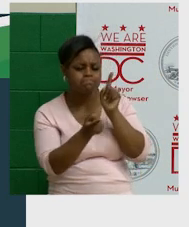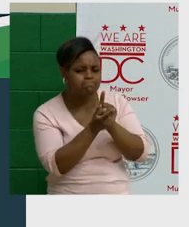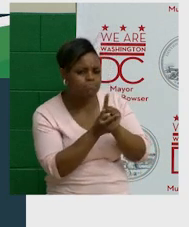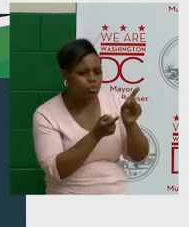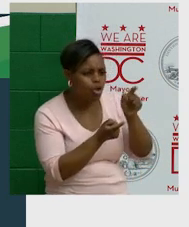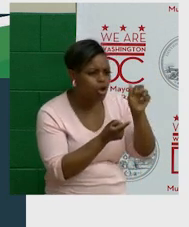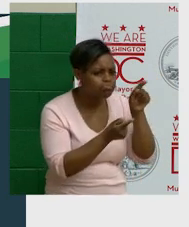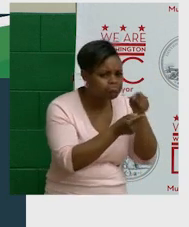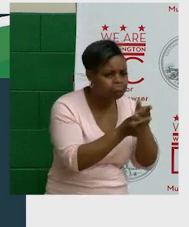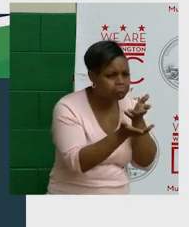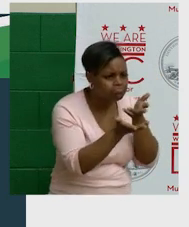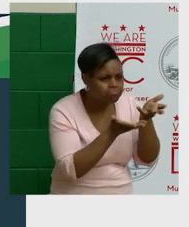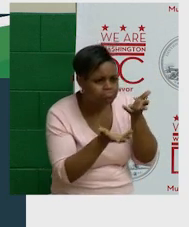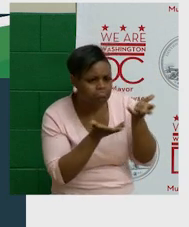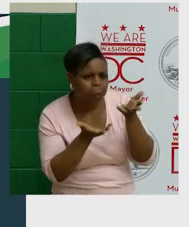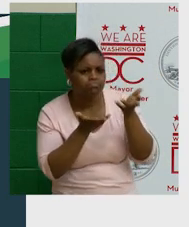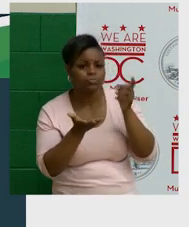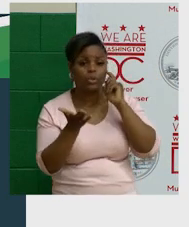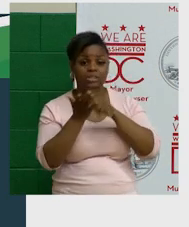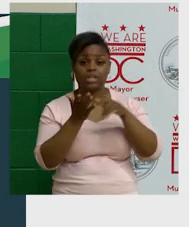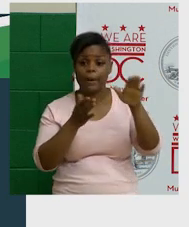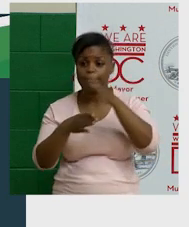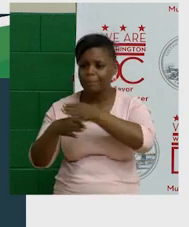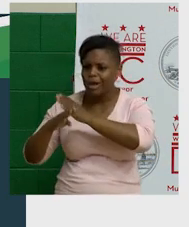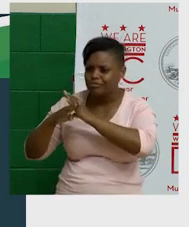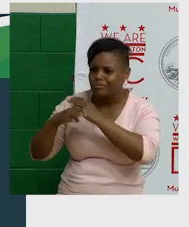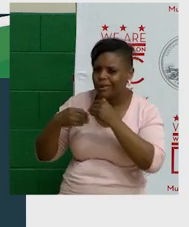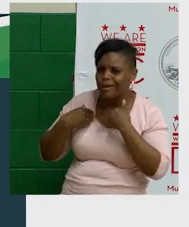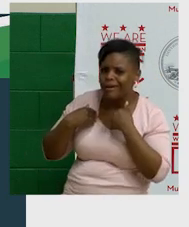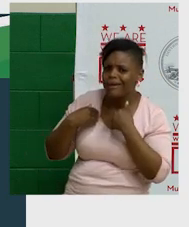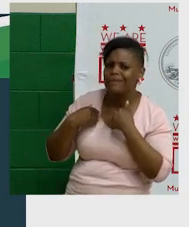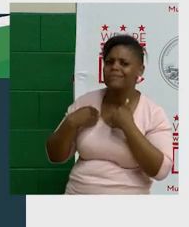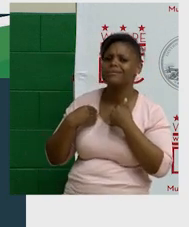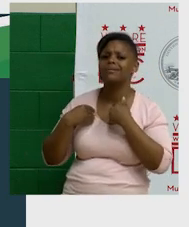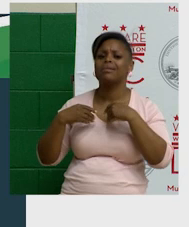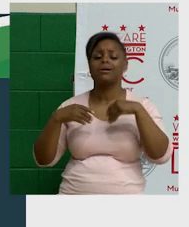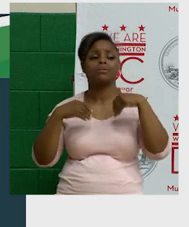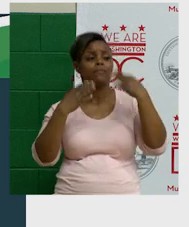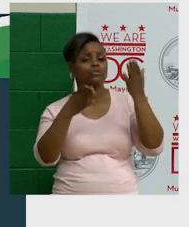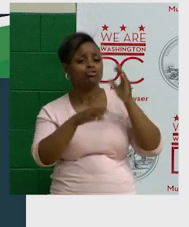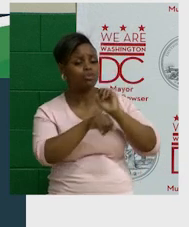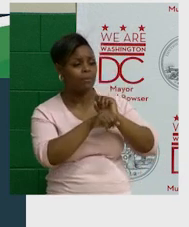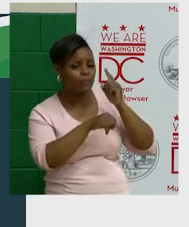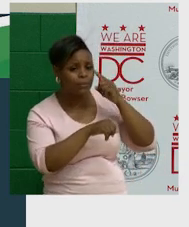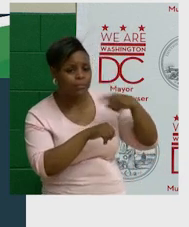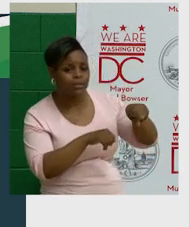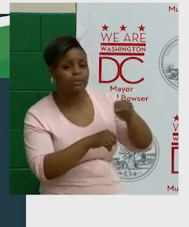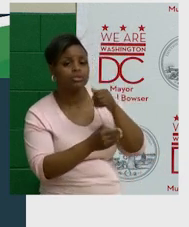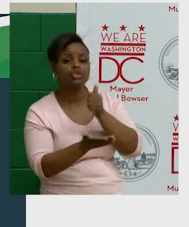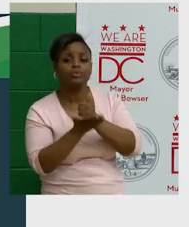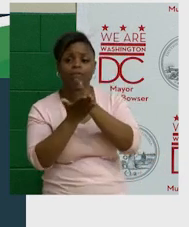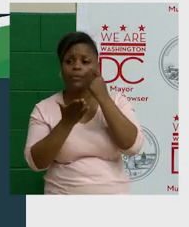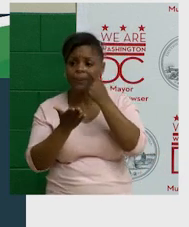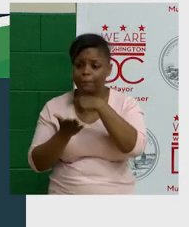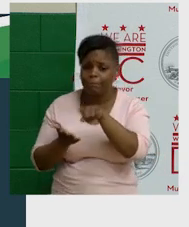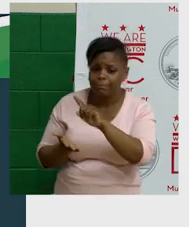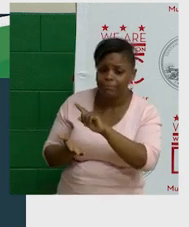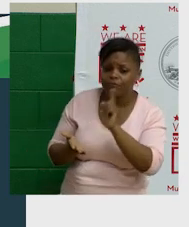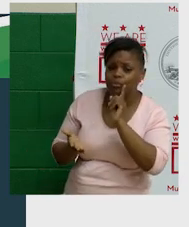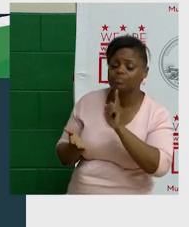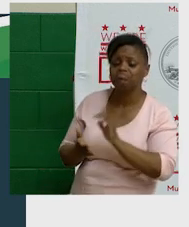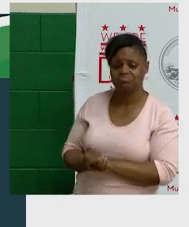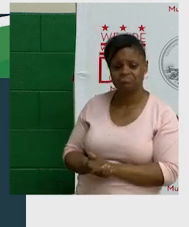life, recognizes their barriers, and brings job services to them, therapy services to them, and allows for